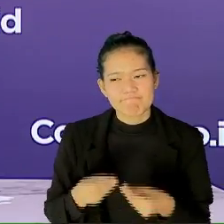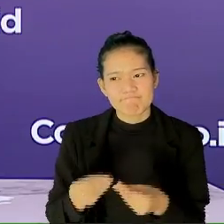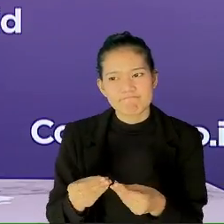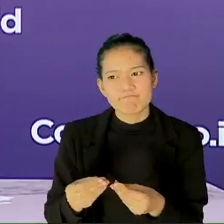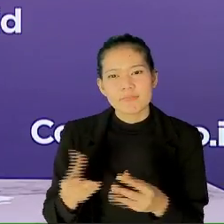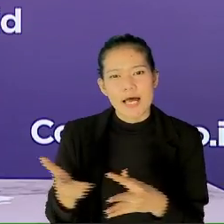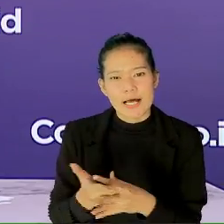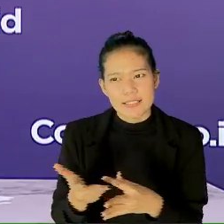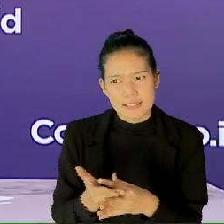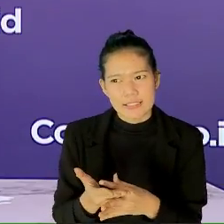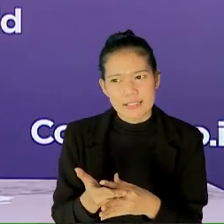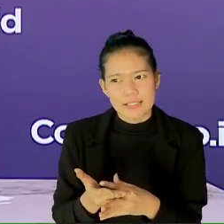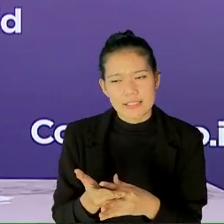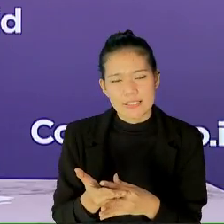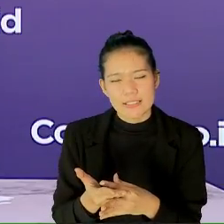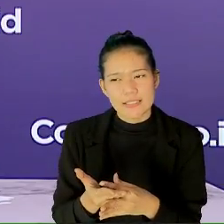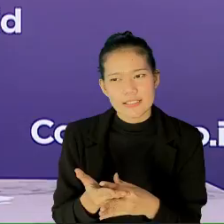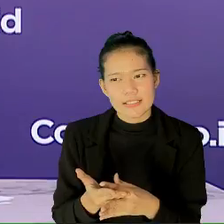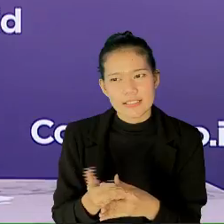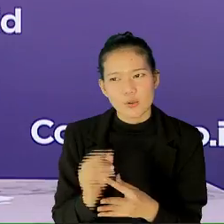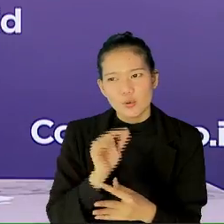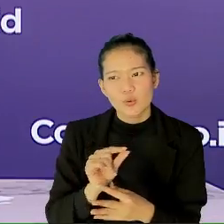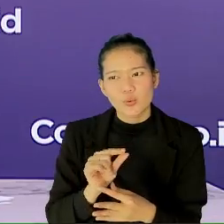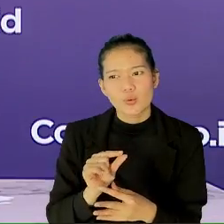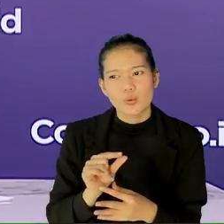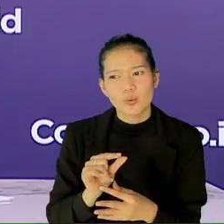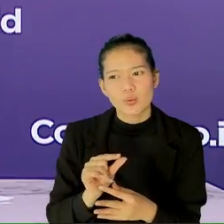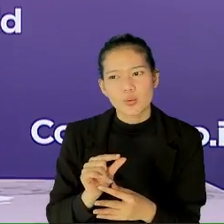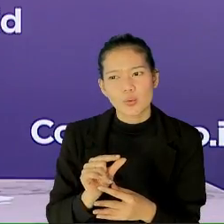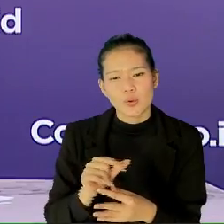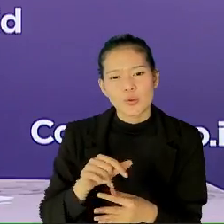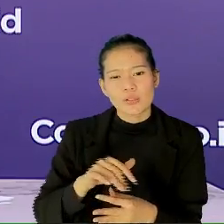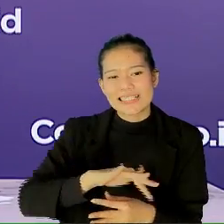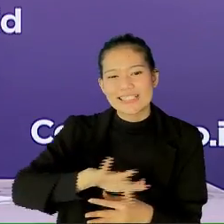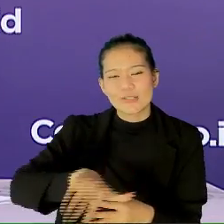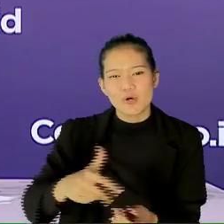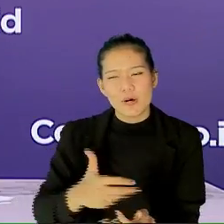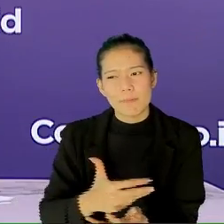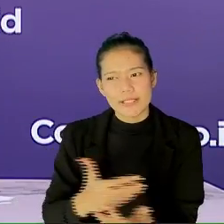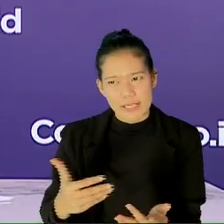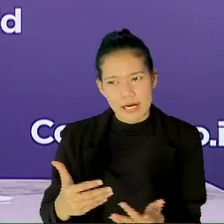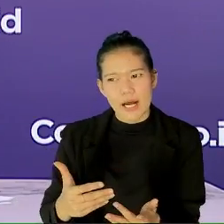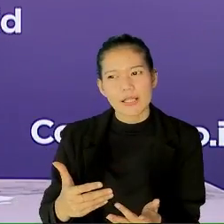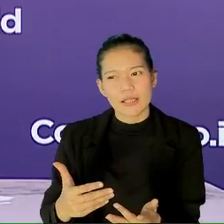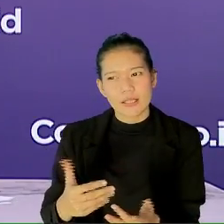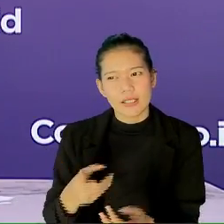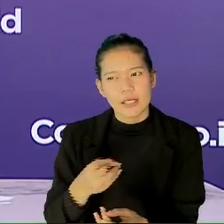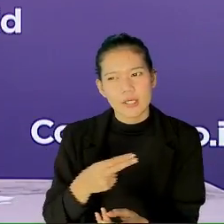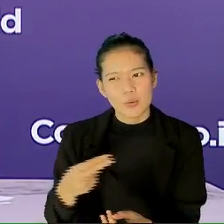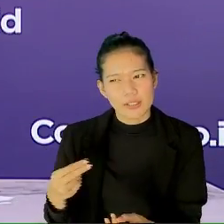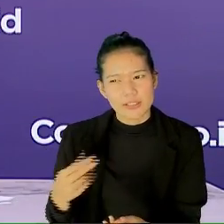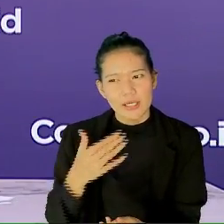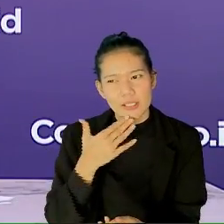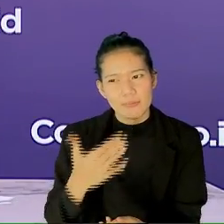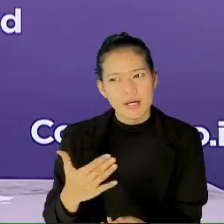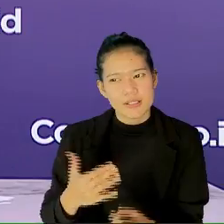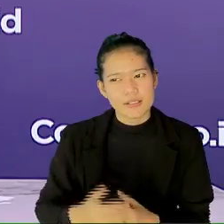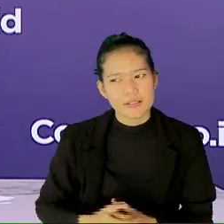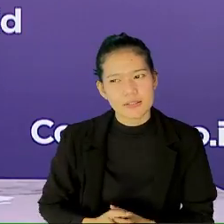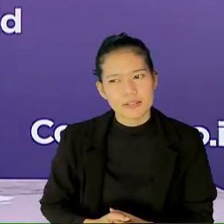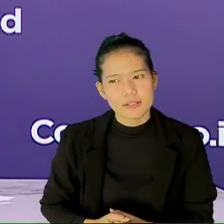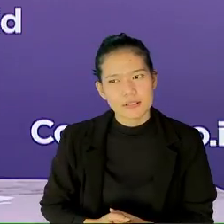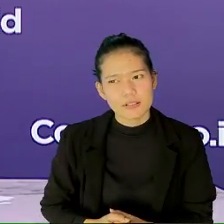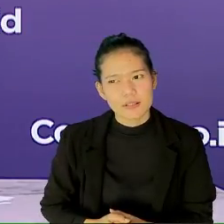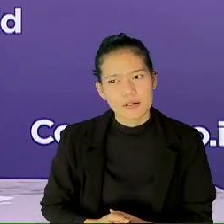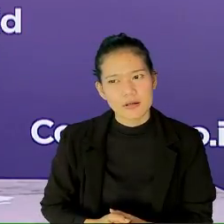cover the needing populations groups in Indonesia. Thank you.